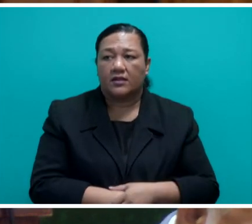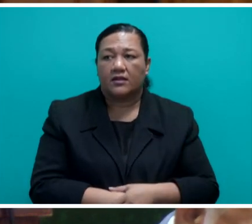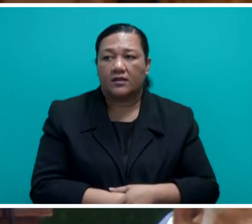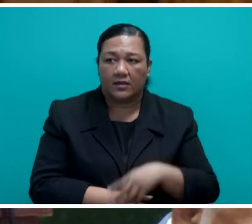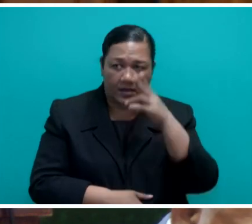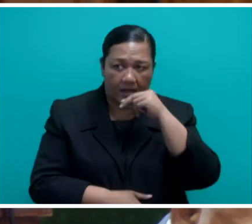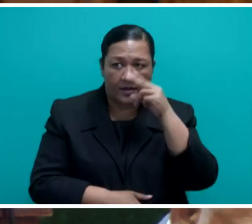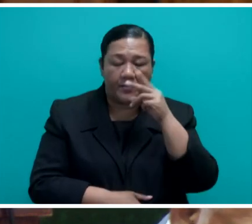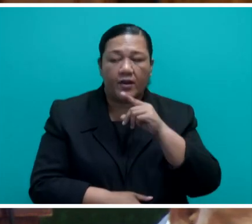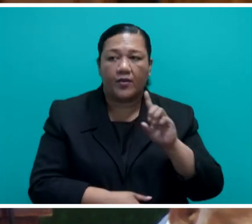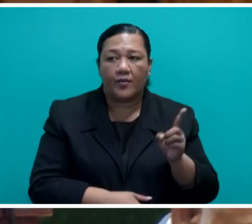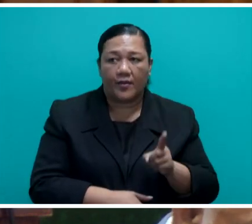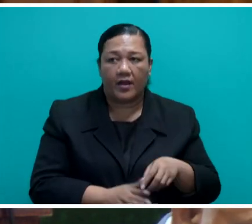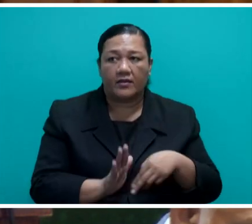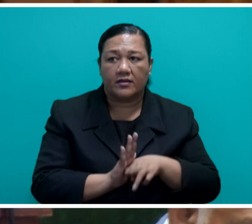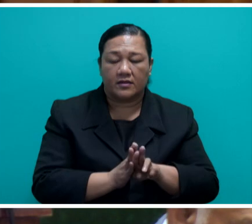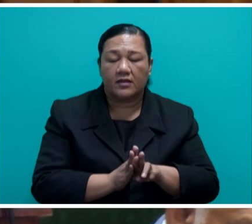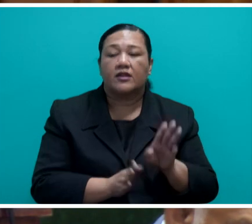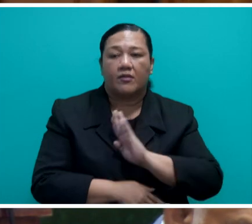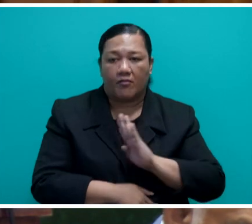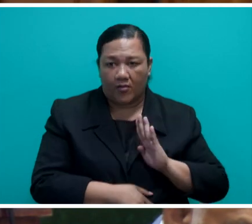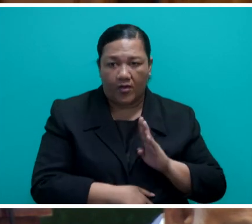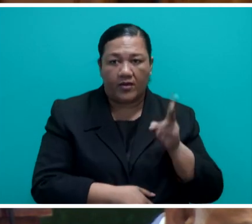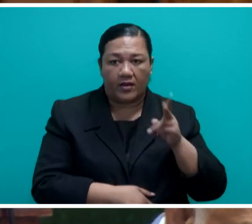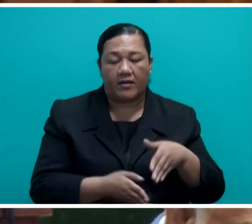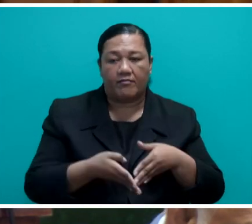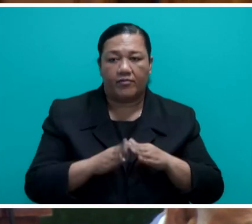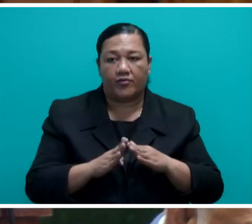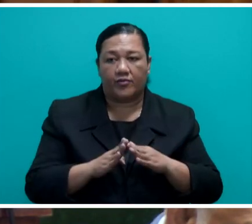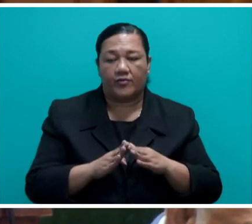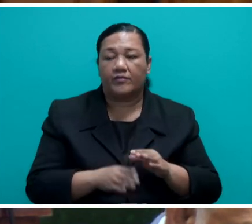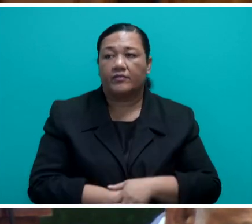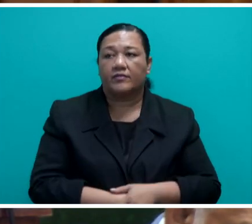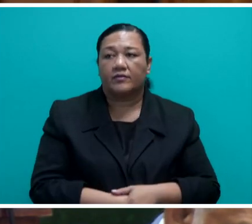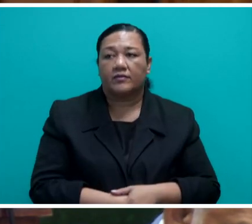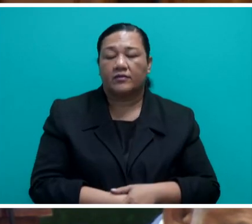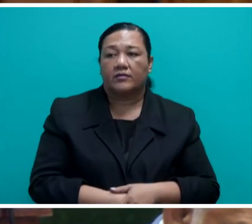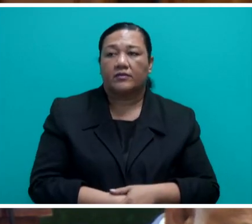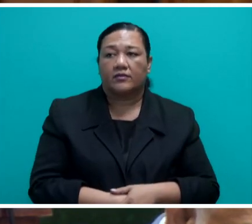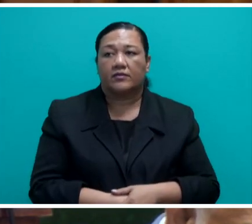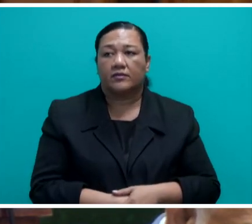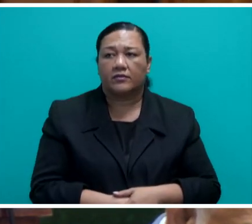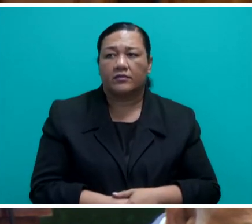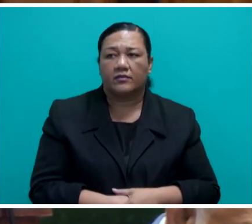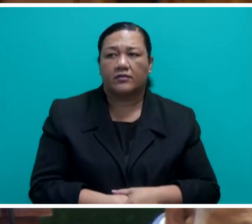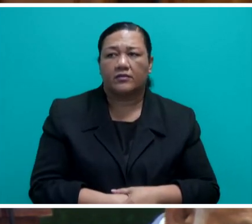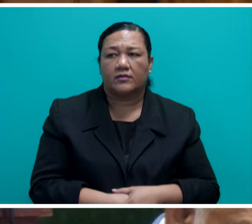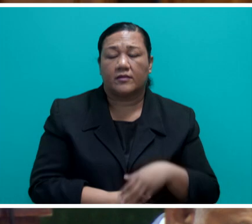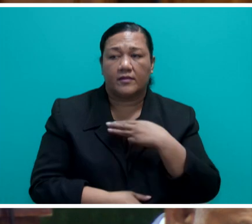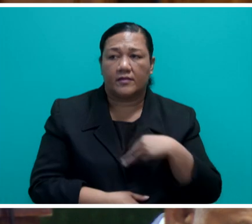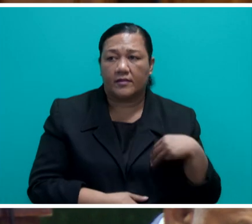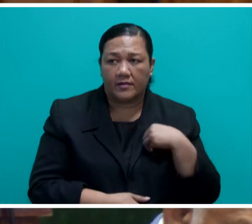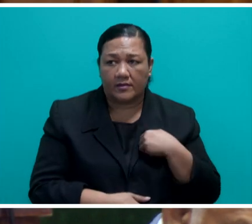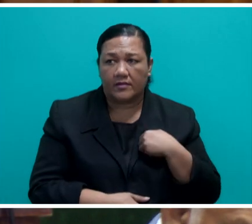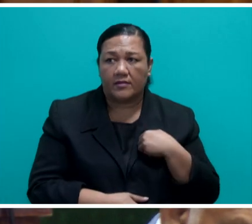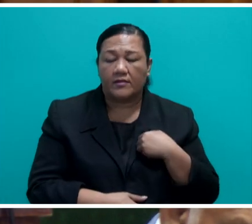the reinstatement of the Drainage Board in Fiji. Just a few days ago, on the 11th, the Ministry formally welcomed